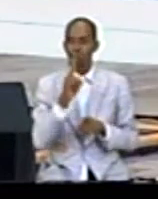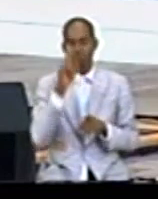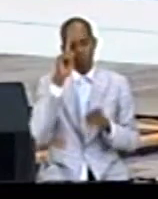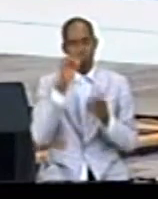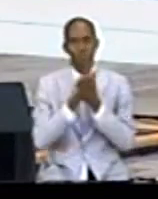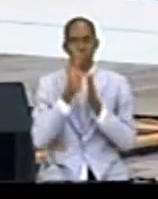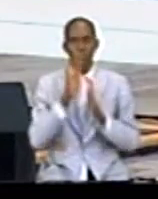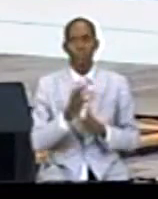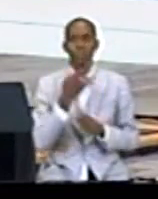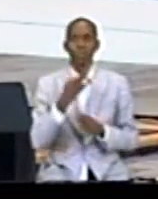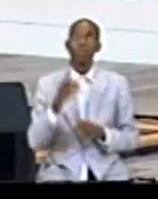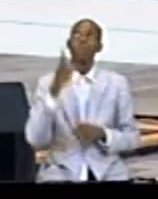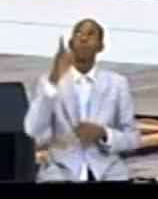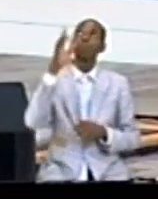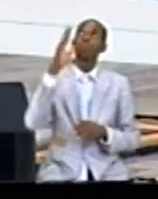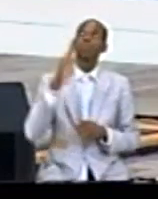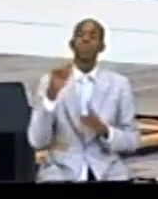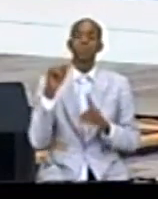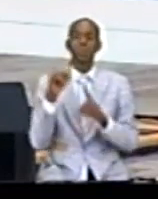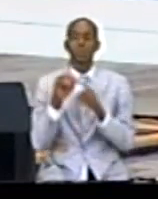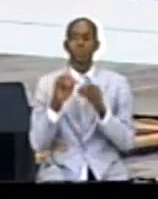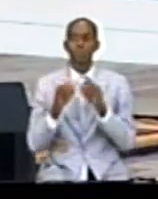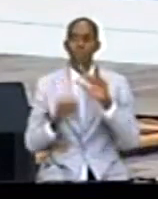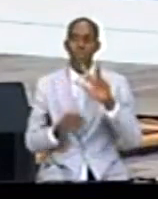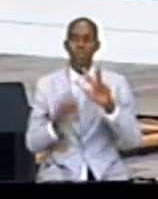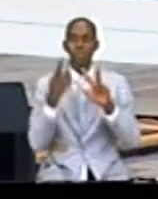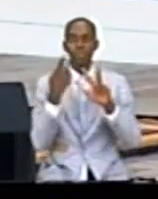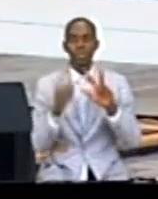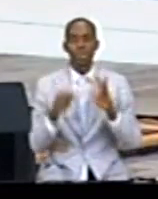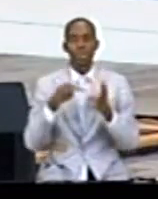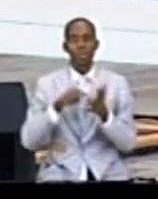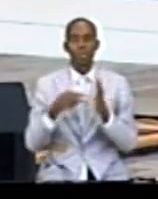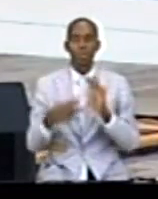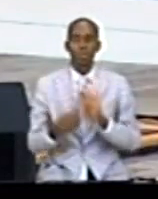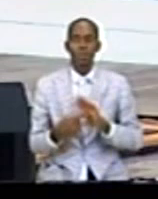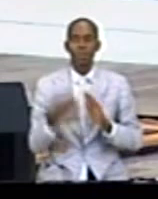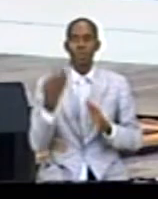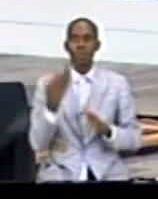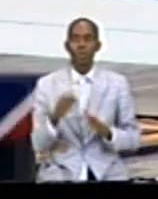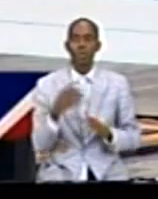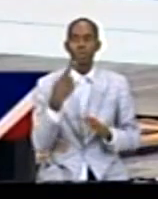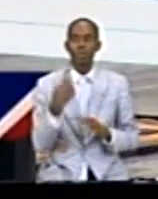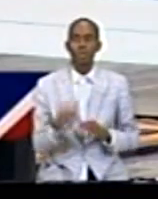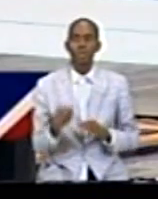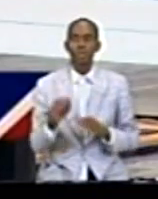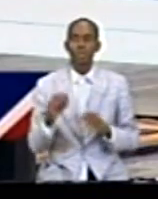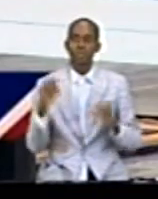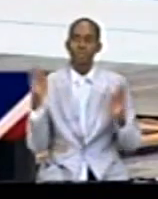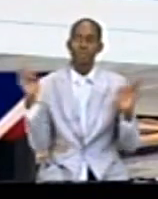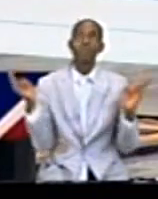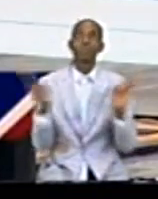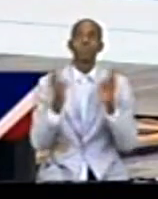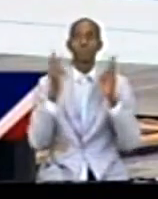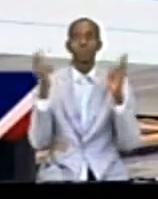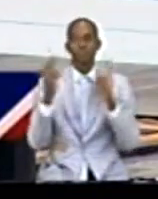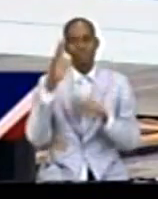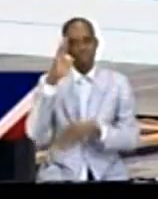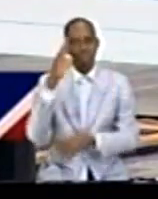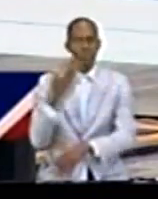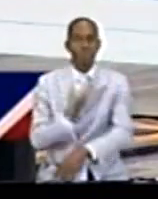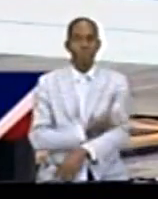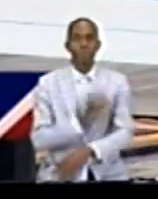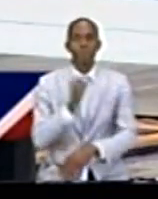God. Point number three, the purpose of the triumphant Son